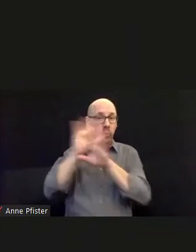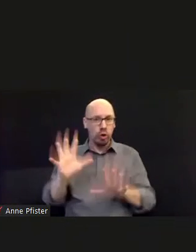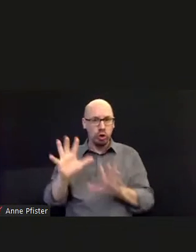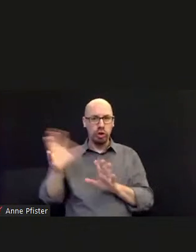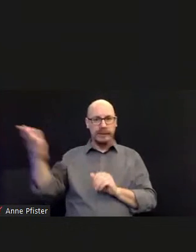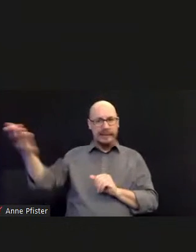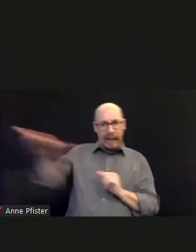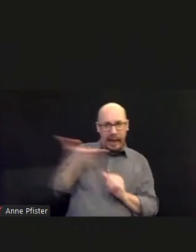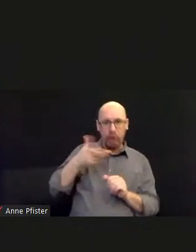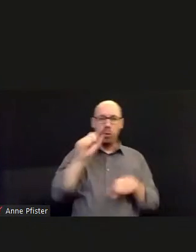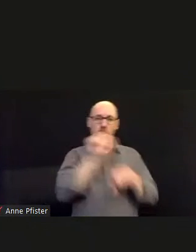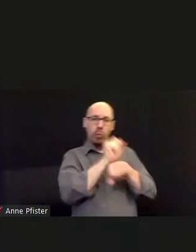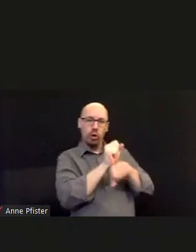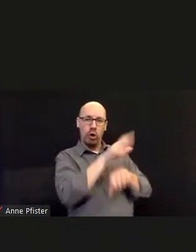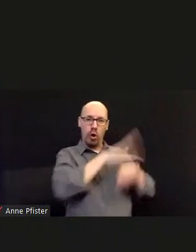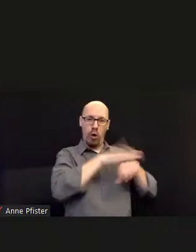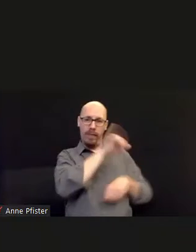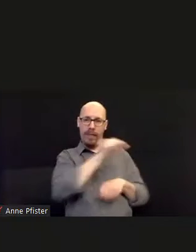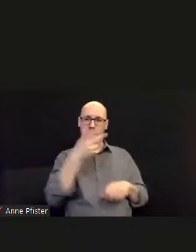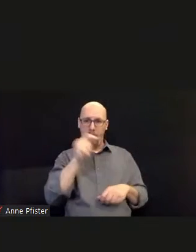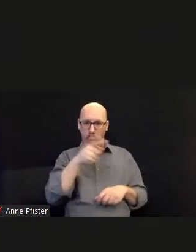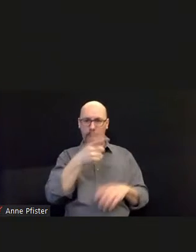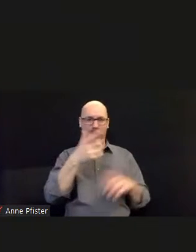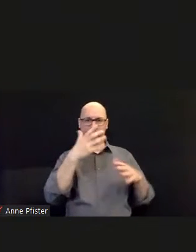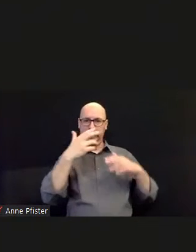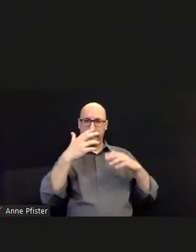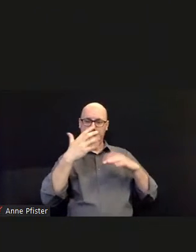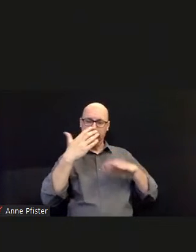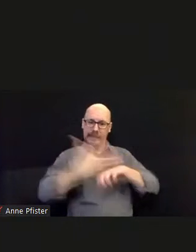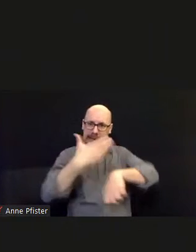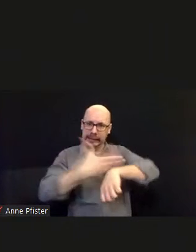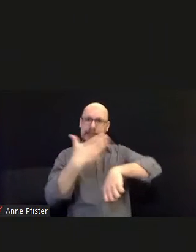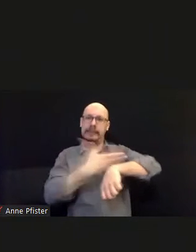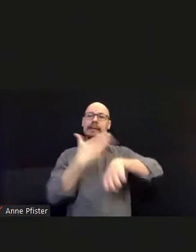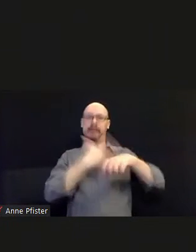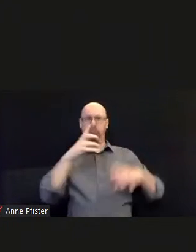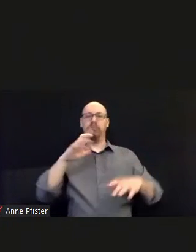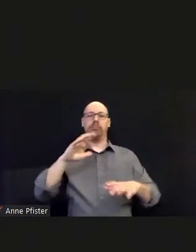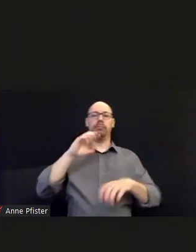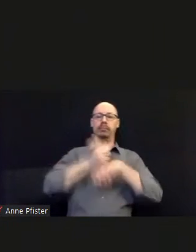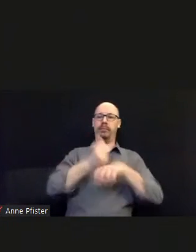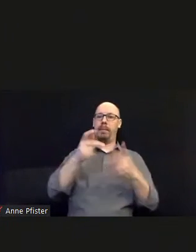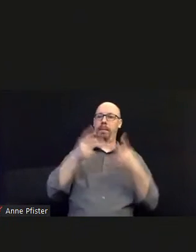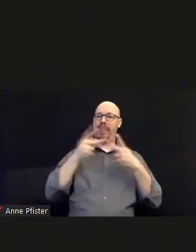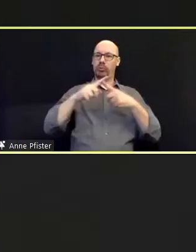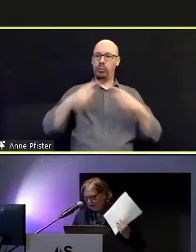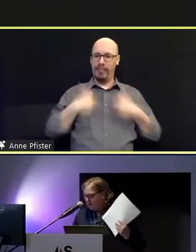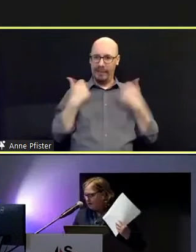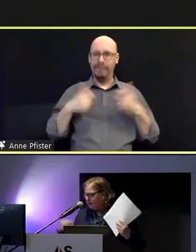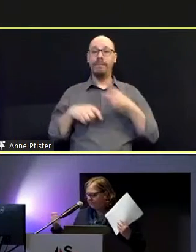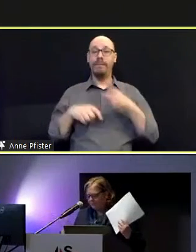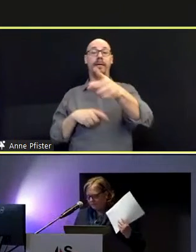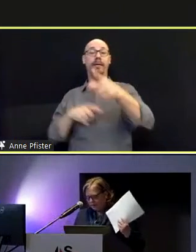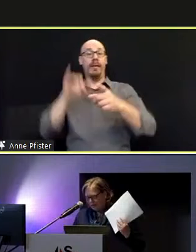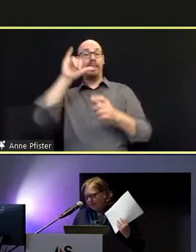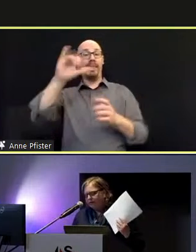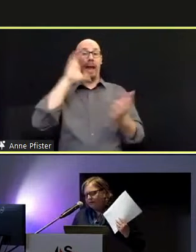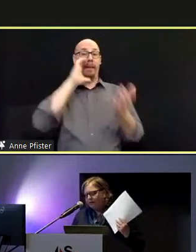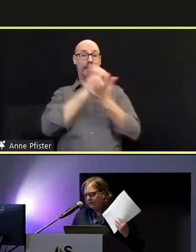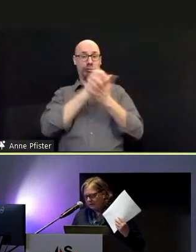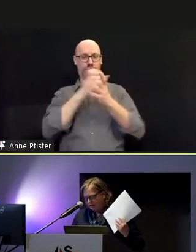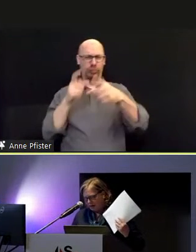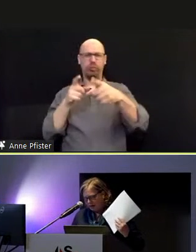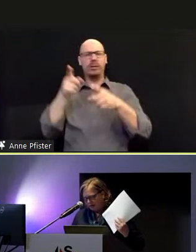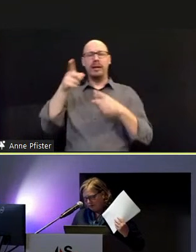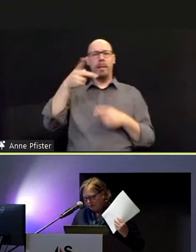work on her apartment and establish it as a nice place to live. And there's a picture of her in the park